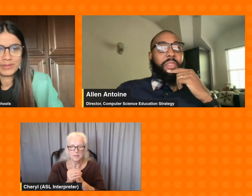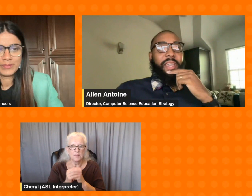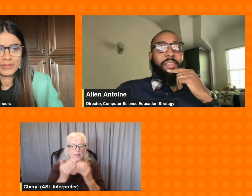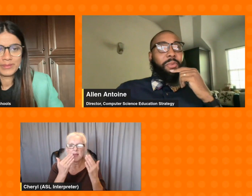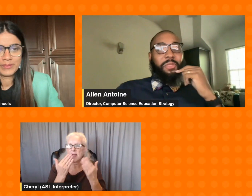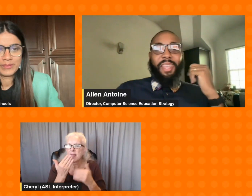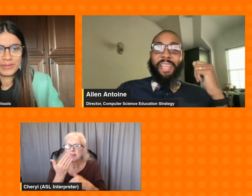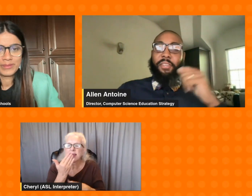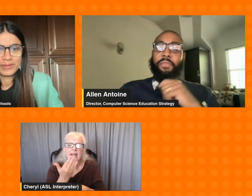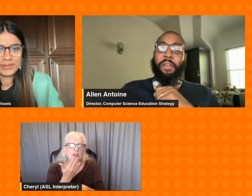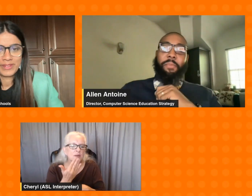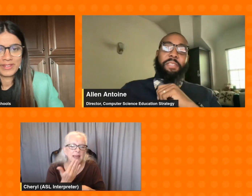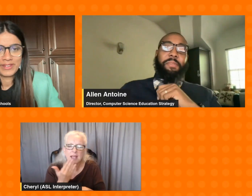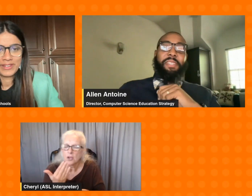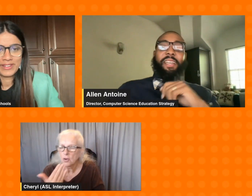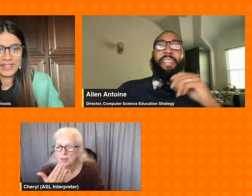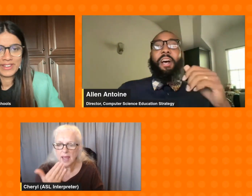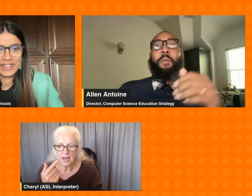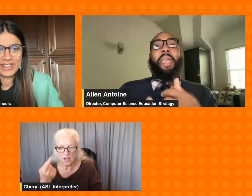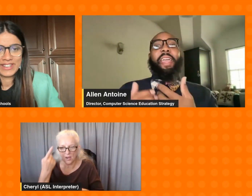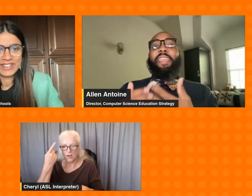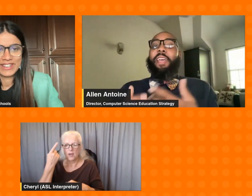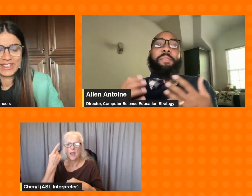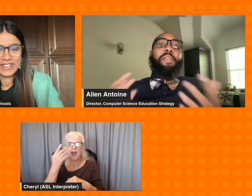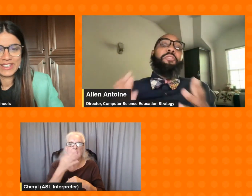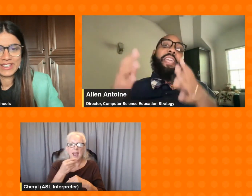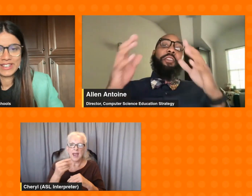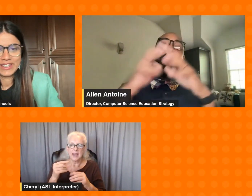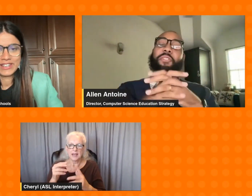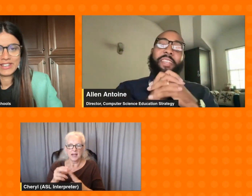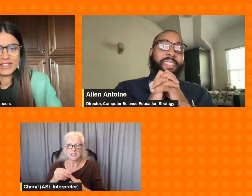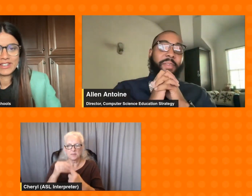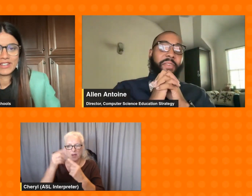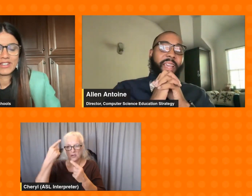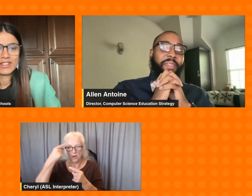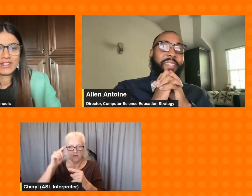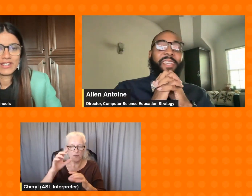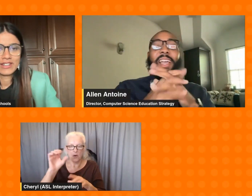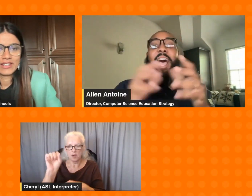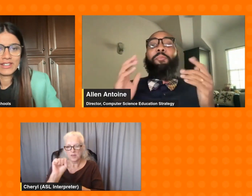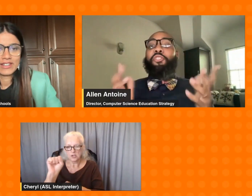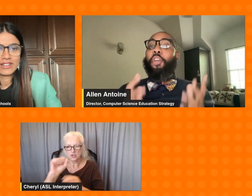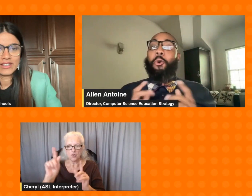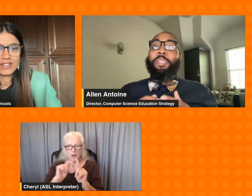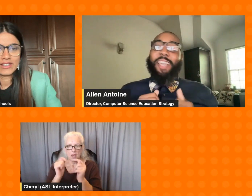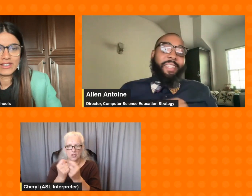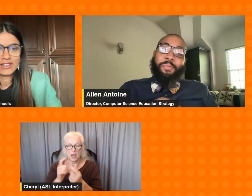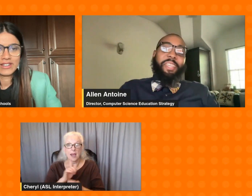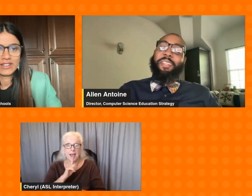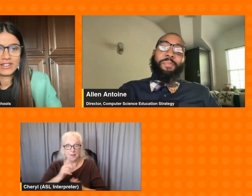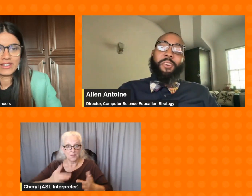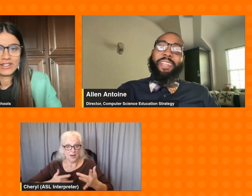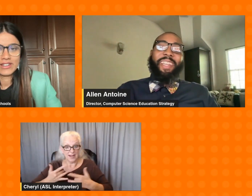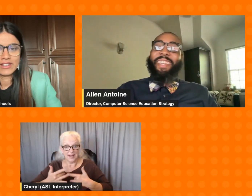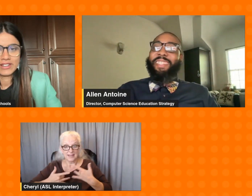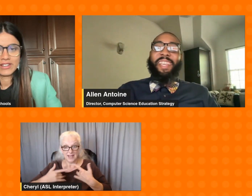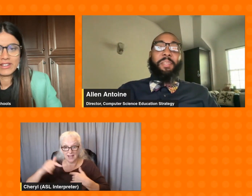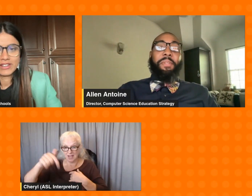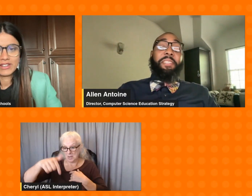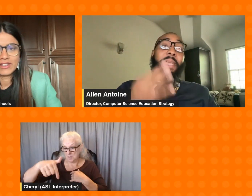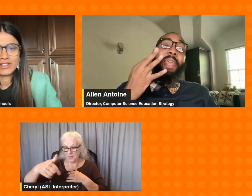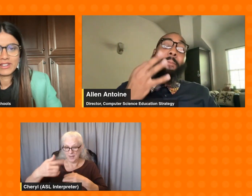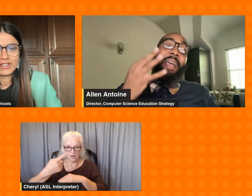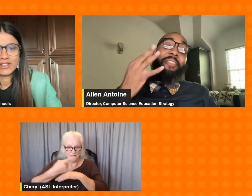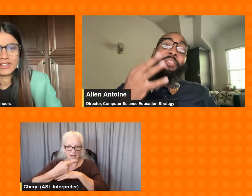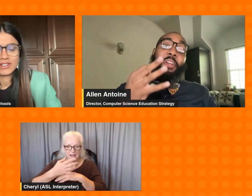Thank you very much, Prashant. And a special thank you to the Scratch team for having us. I'm so excited to be here this morning, getting a chance